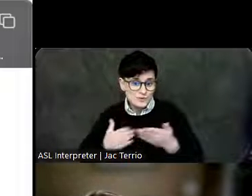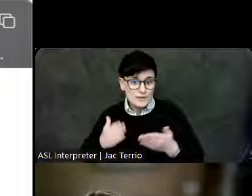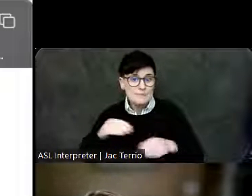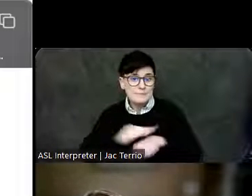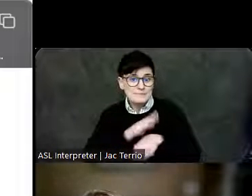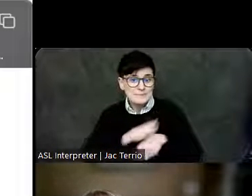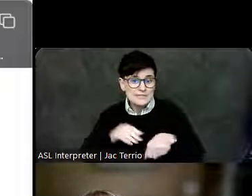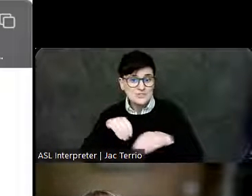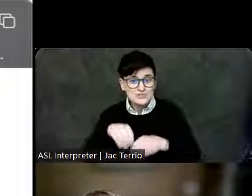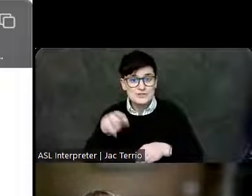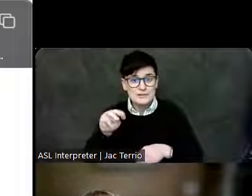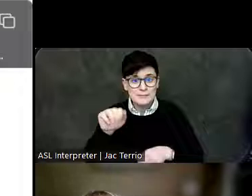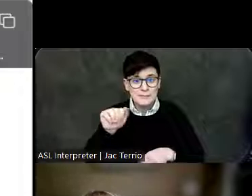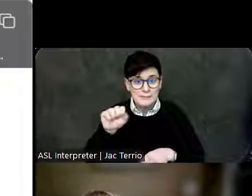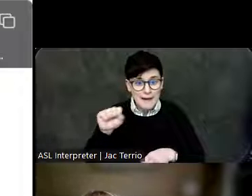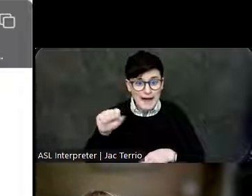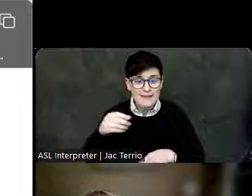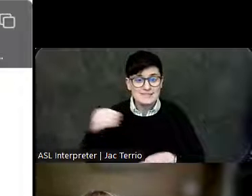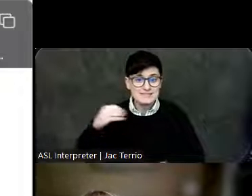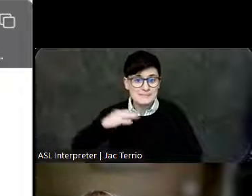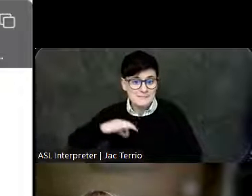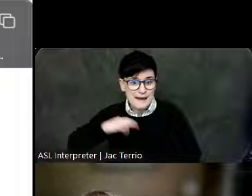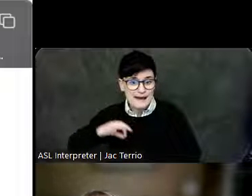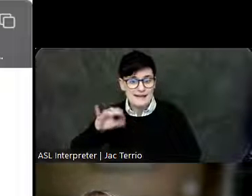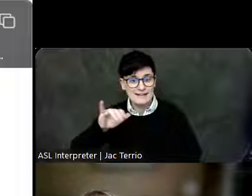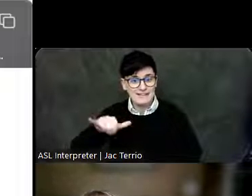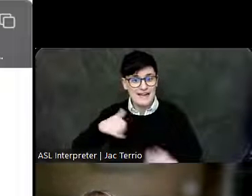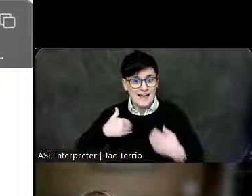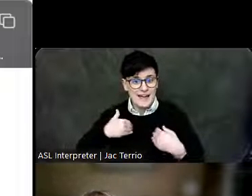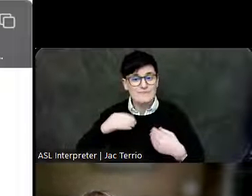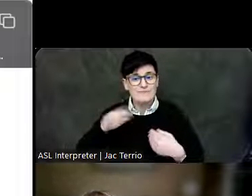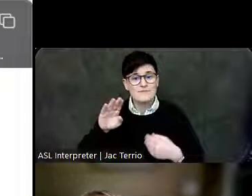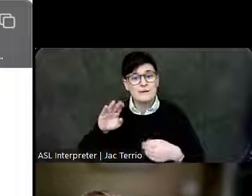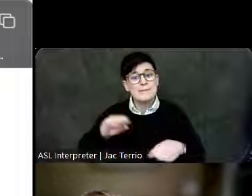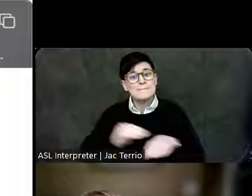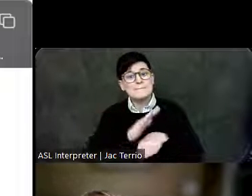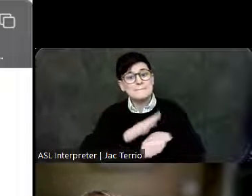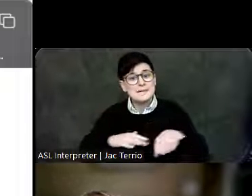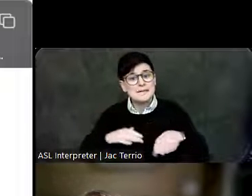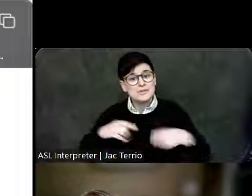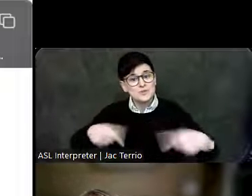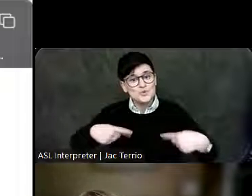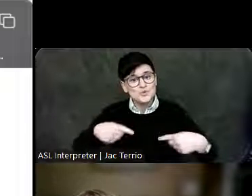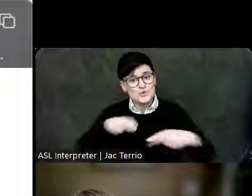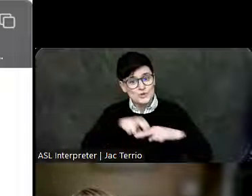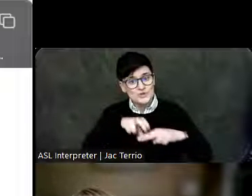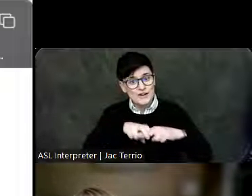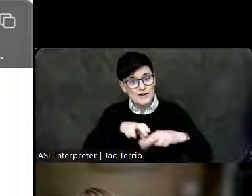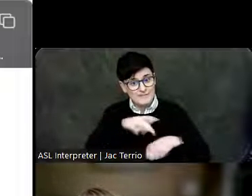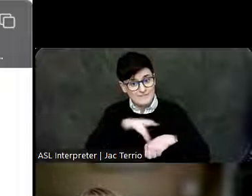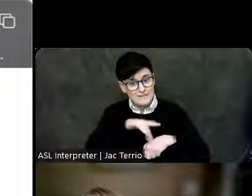in Maine that have the beach wheelchairs available for free. Oh, nice. And